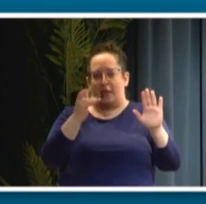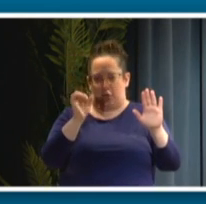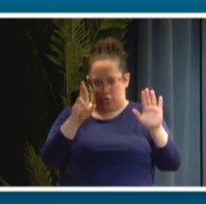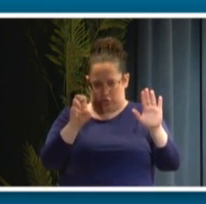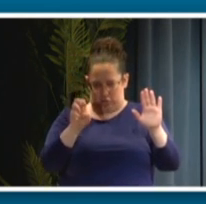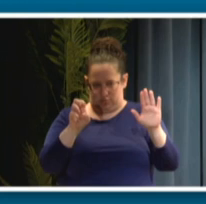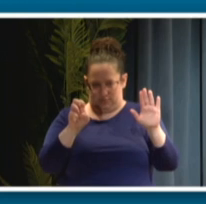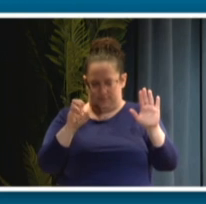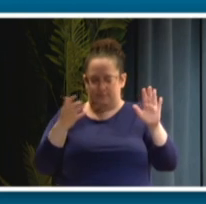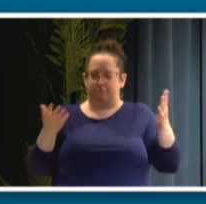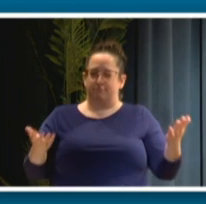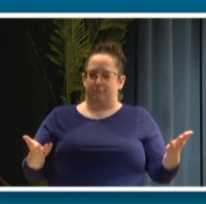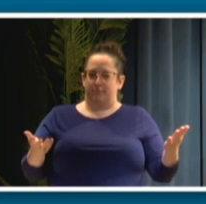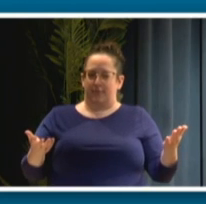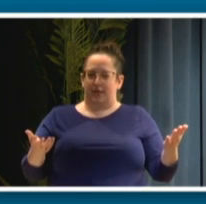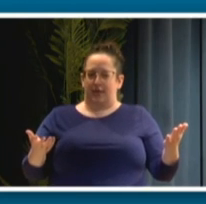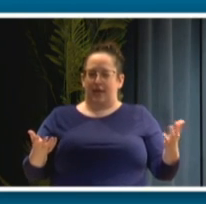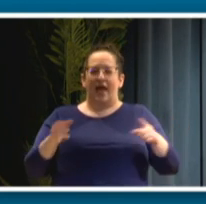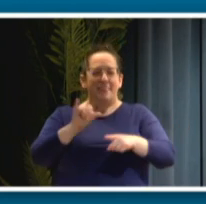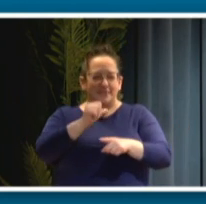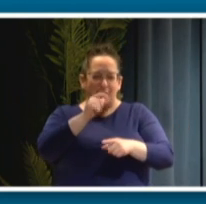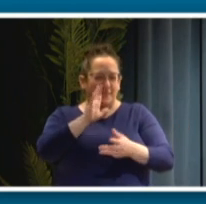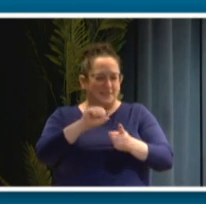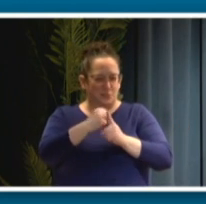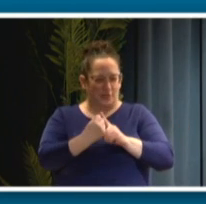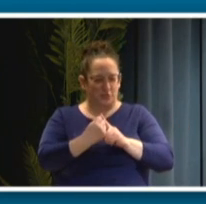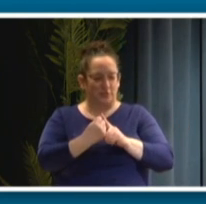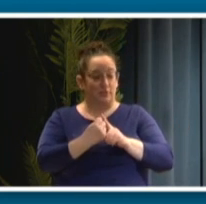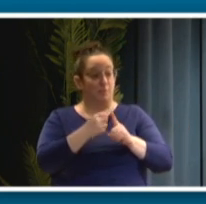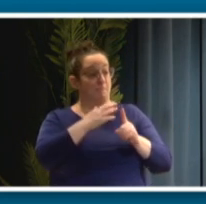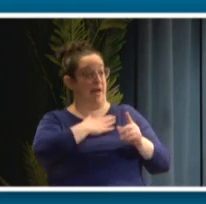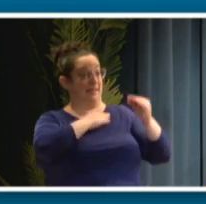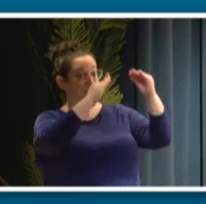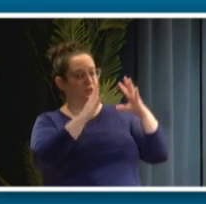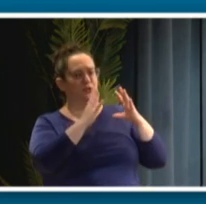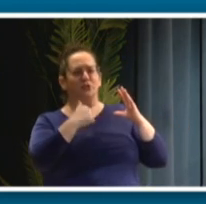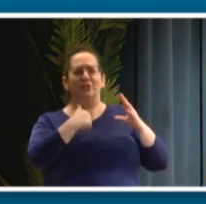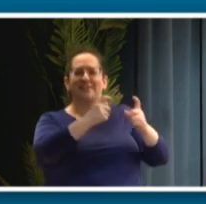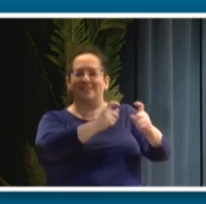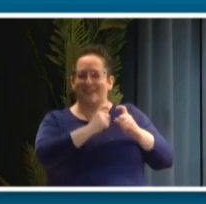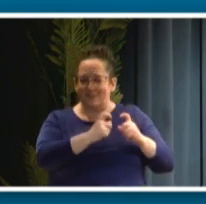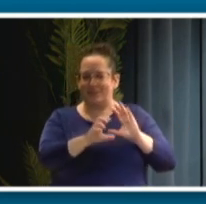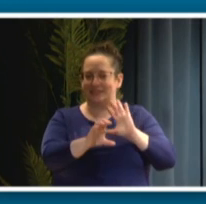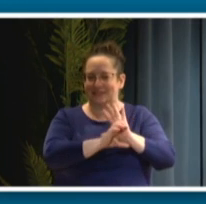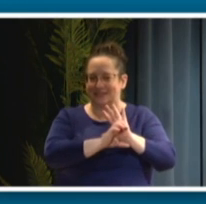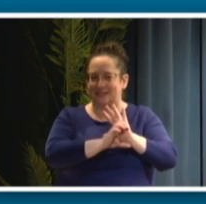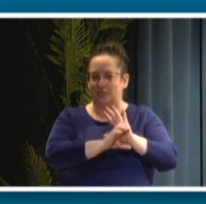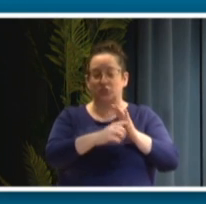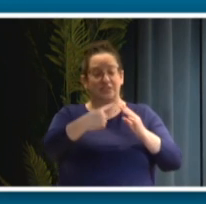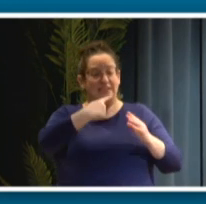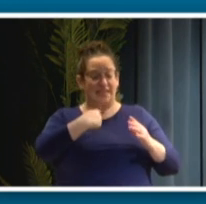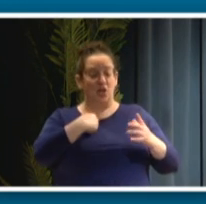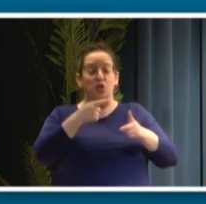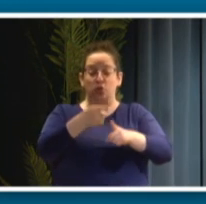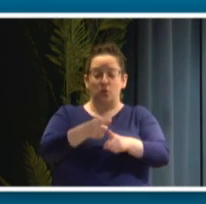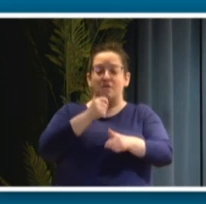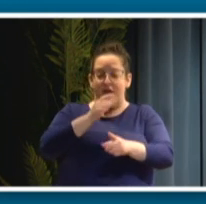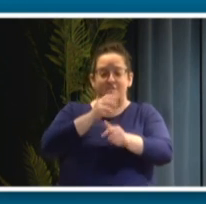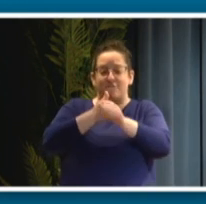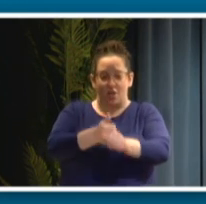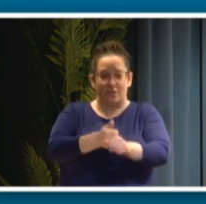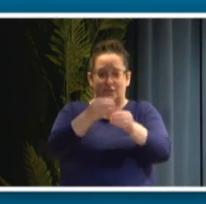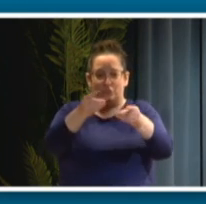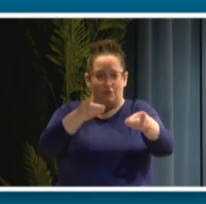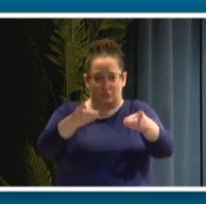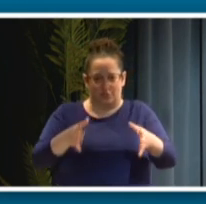for Ms. Blaufus, it was like, nah, I'm going to give you a C based on a rubric because you're not following directions. It's a rubric. It has nothing to do with, like,